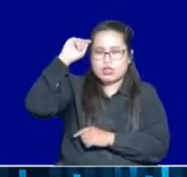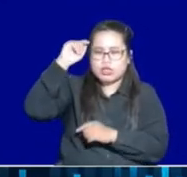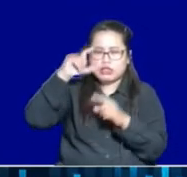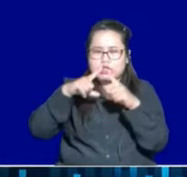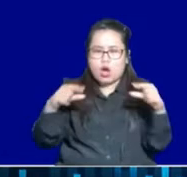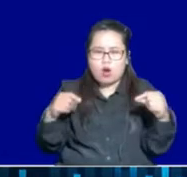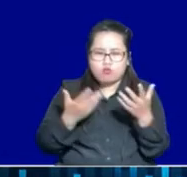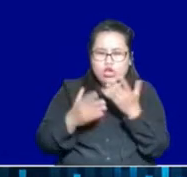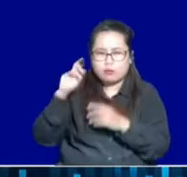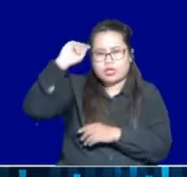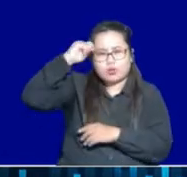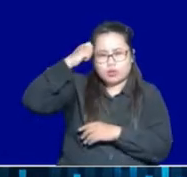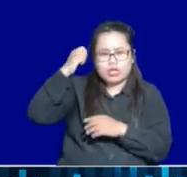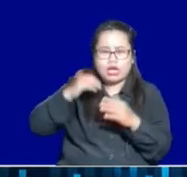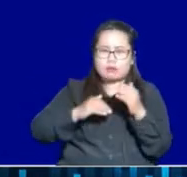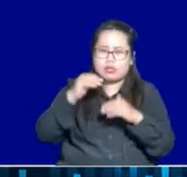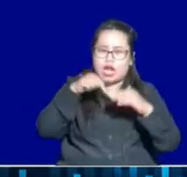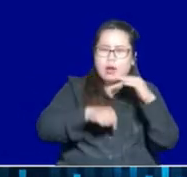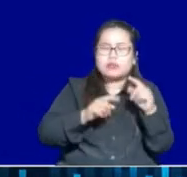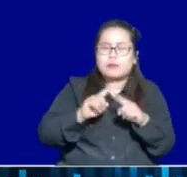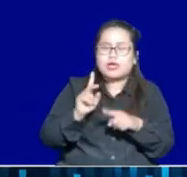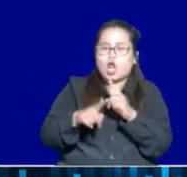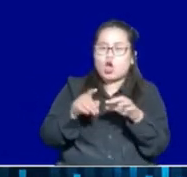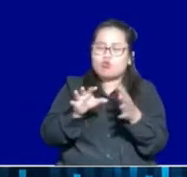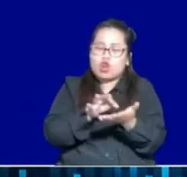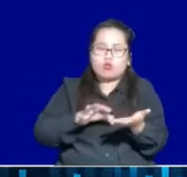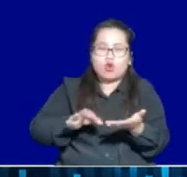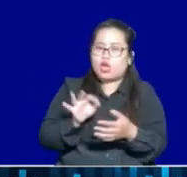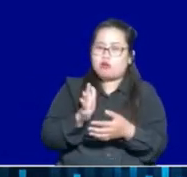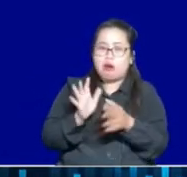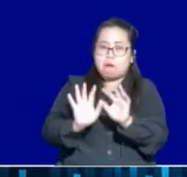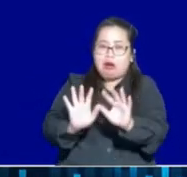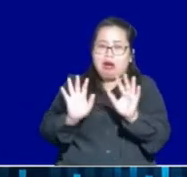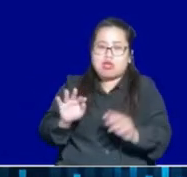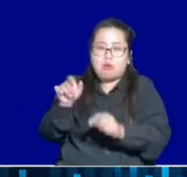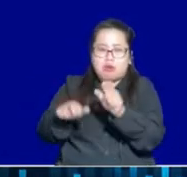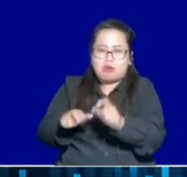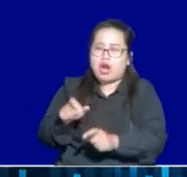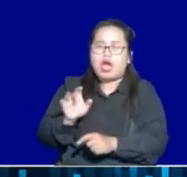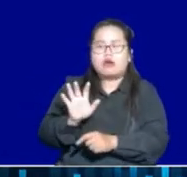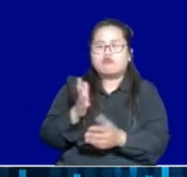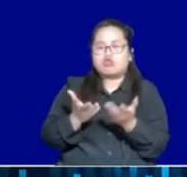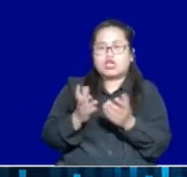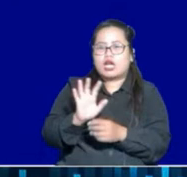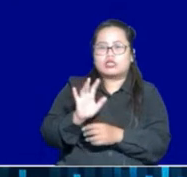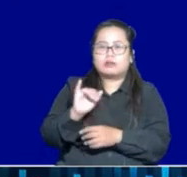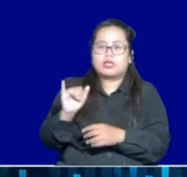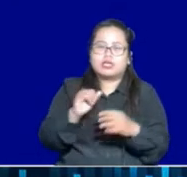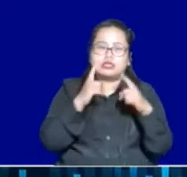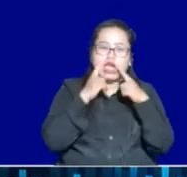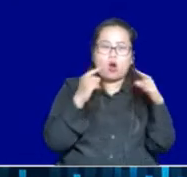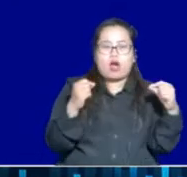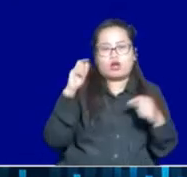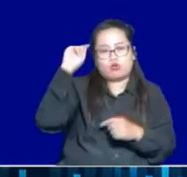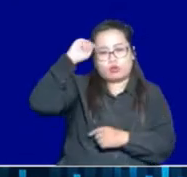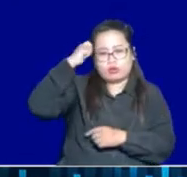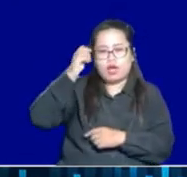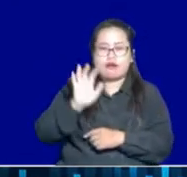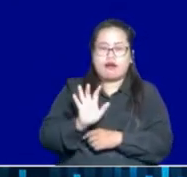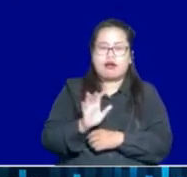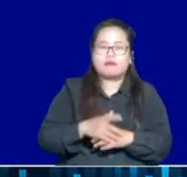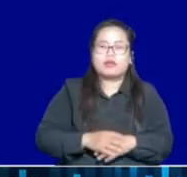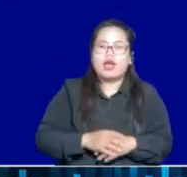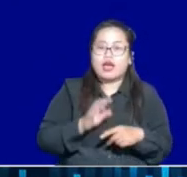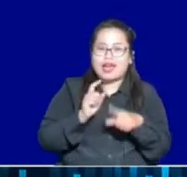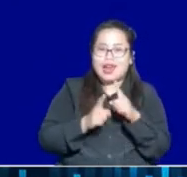and Java. We also can relate this metric of know-how, this economic complexity index, to how